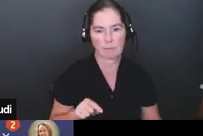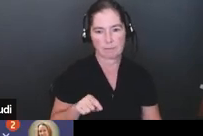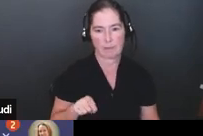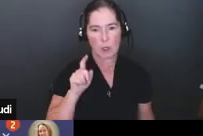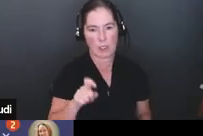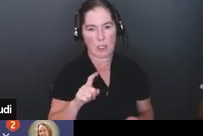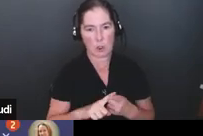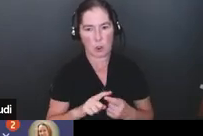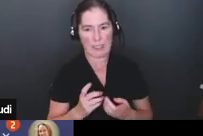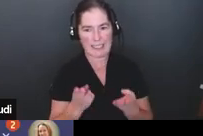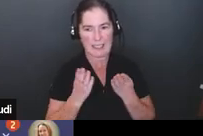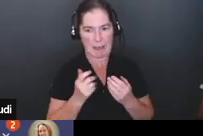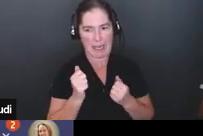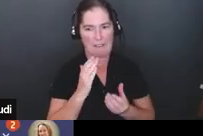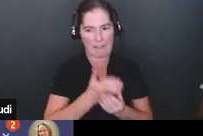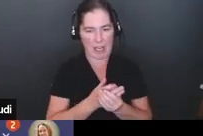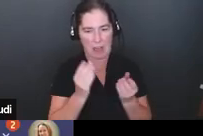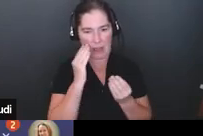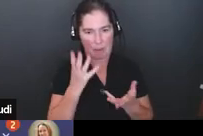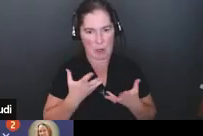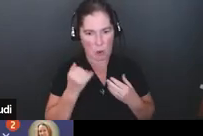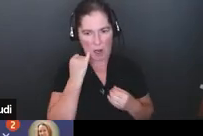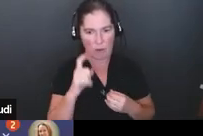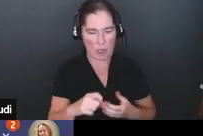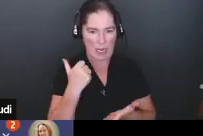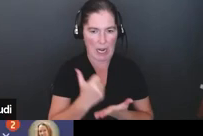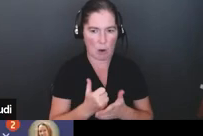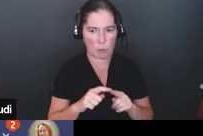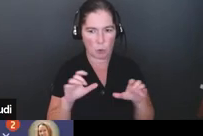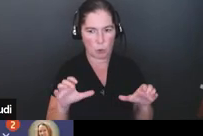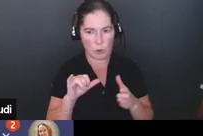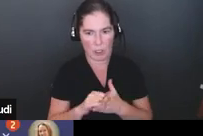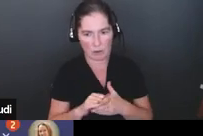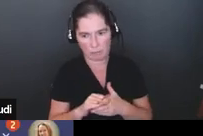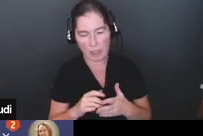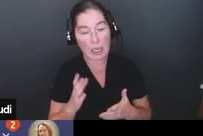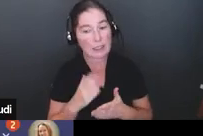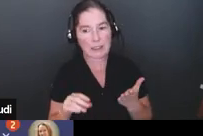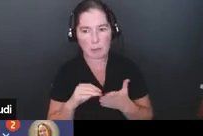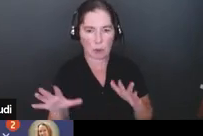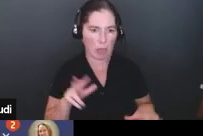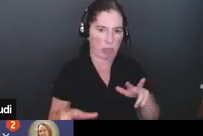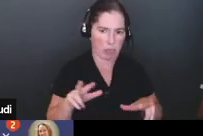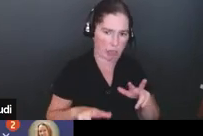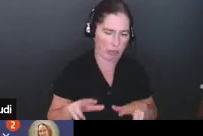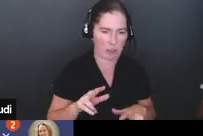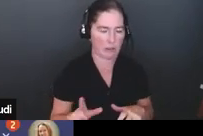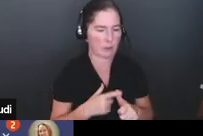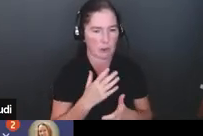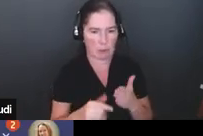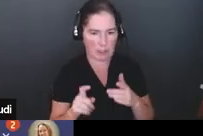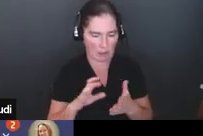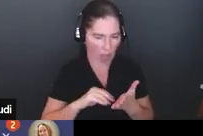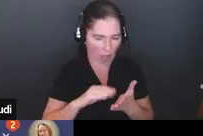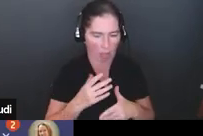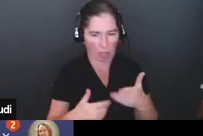Let me know if you need help doing this. Because some students are going to need help for the first part. And then